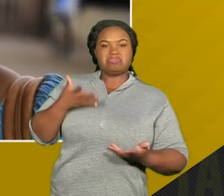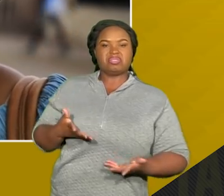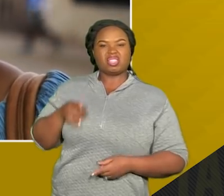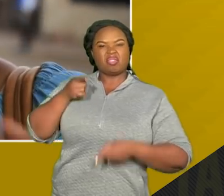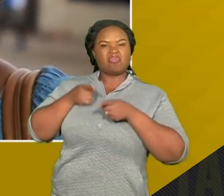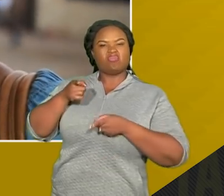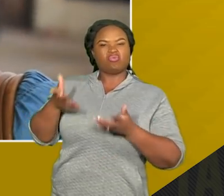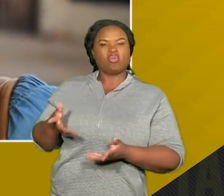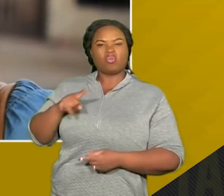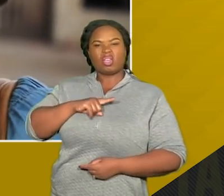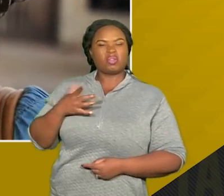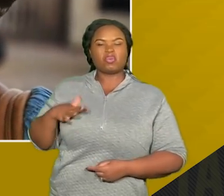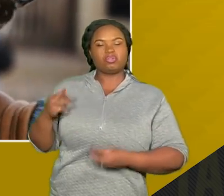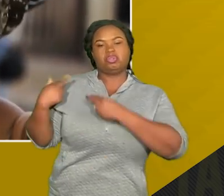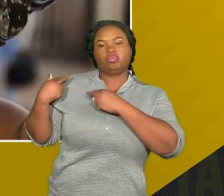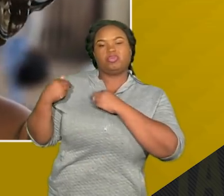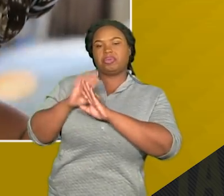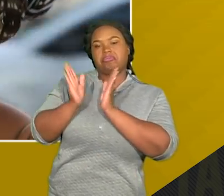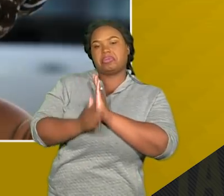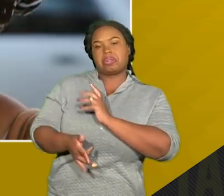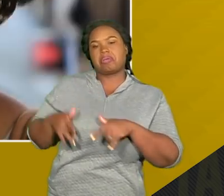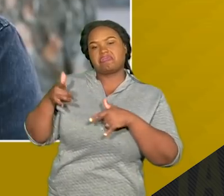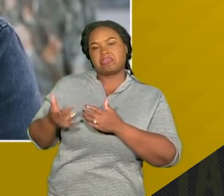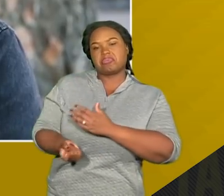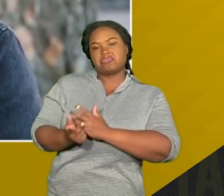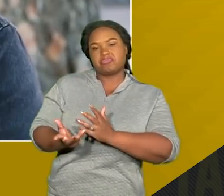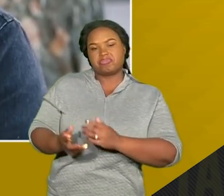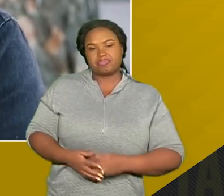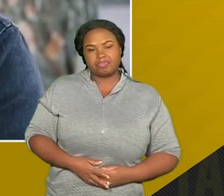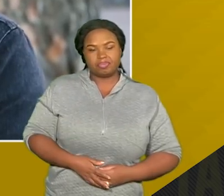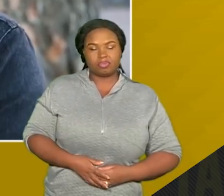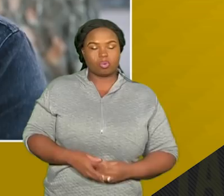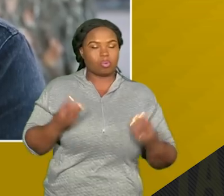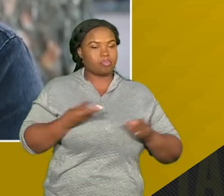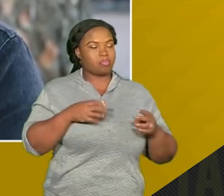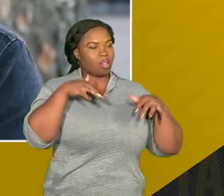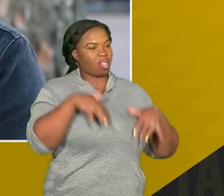because they don't want to account for whatever that has happened in their lives. Yes. But